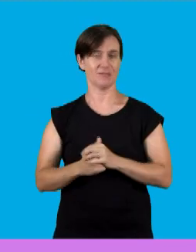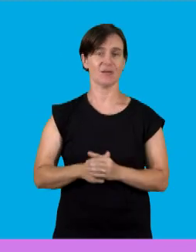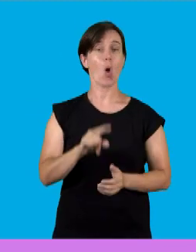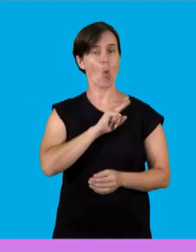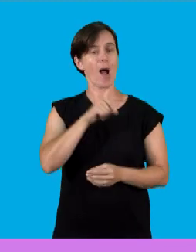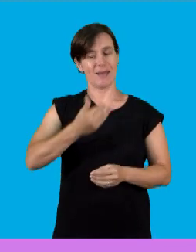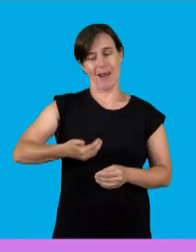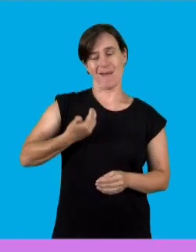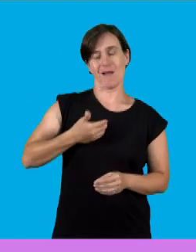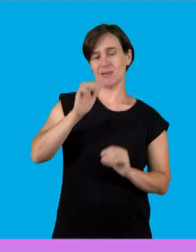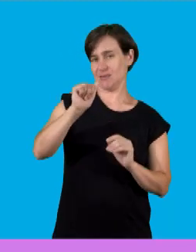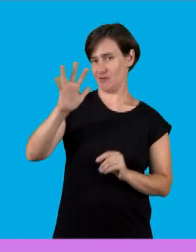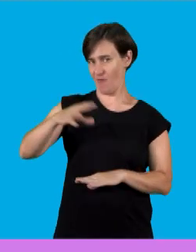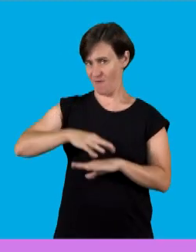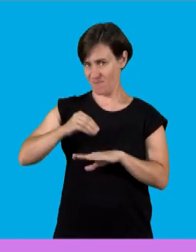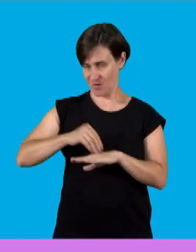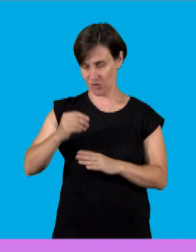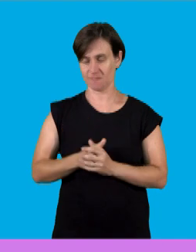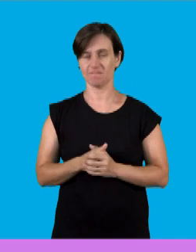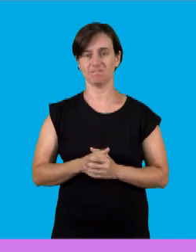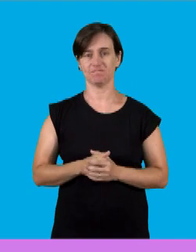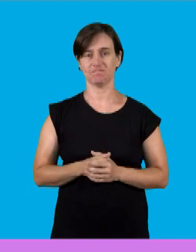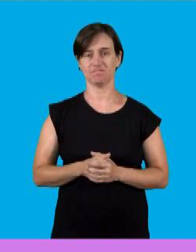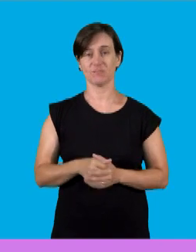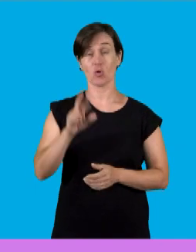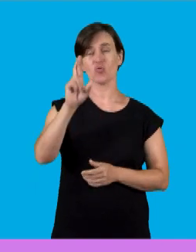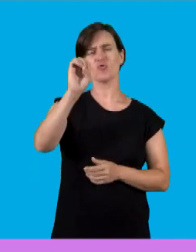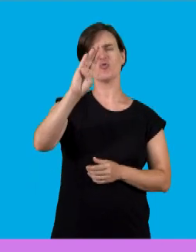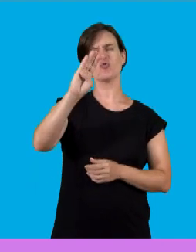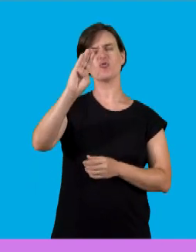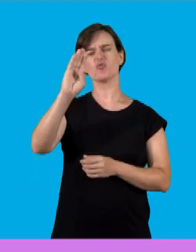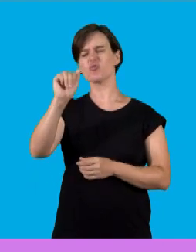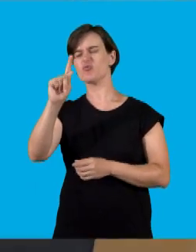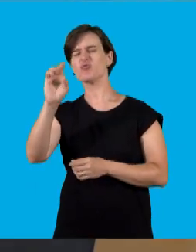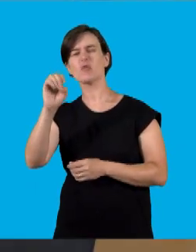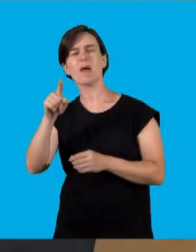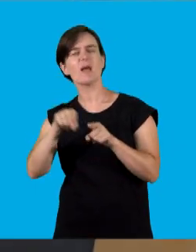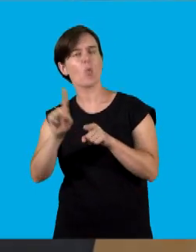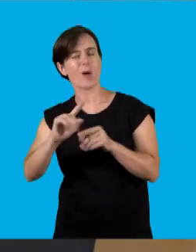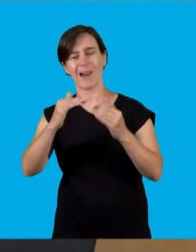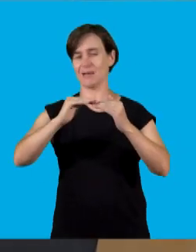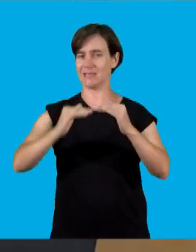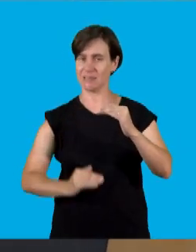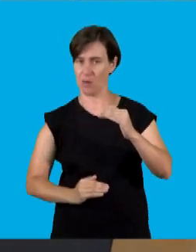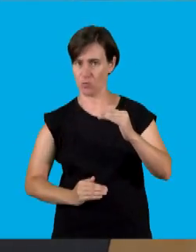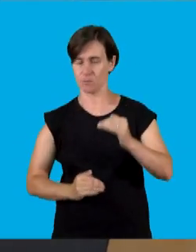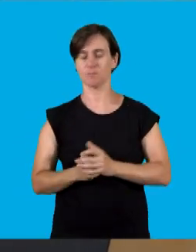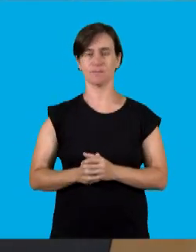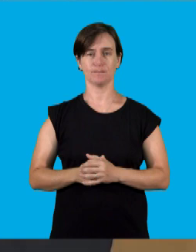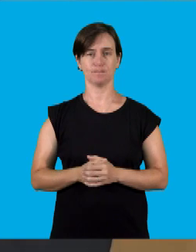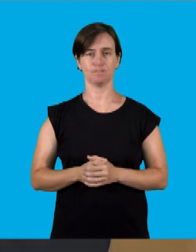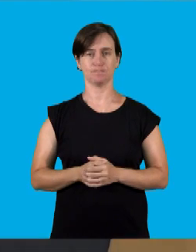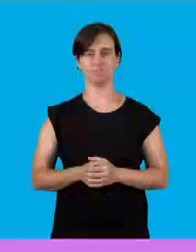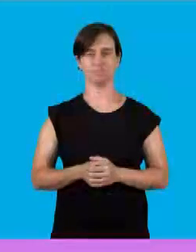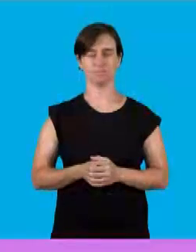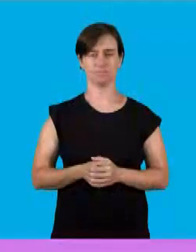than 65 years. Okay, so a rebate, like I've indicated, is a discount. Okay,